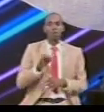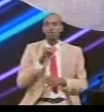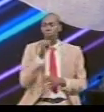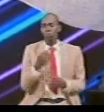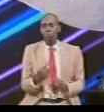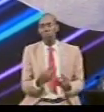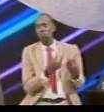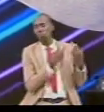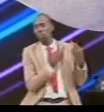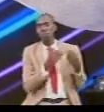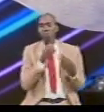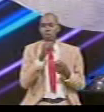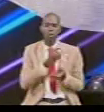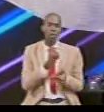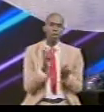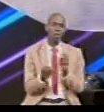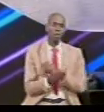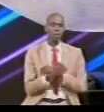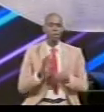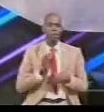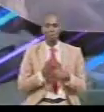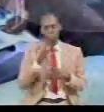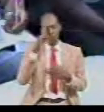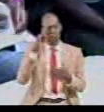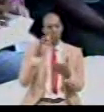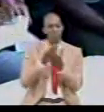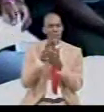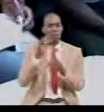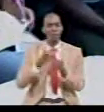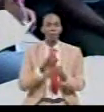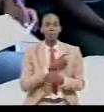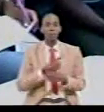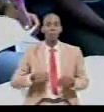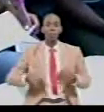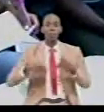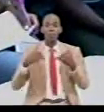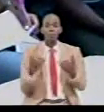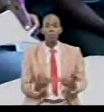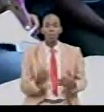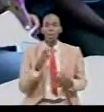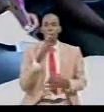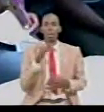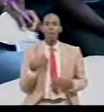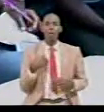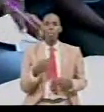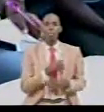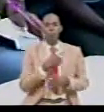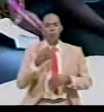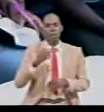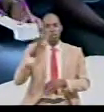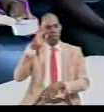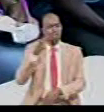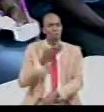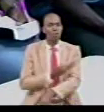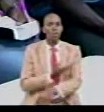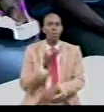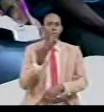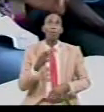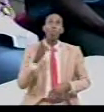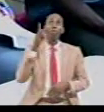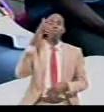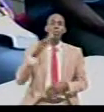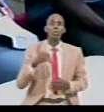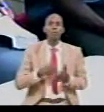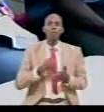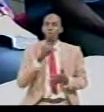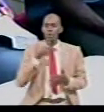will not change our conviction in the Lord, now are we the sons of God. And it does not yet appear